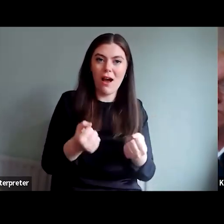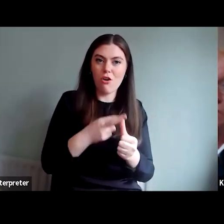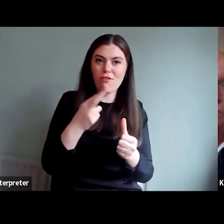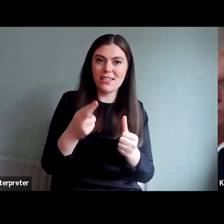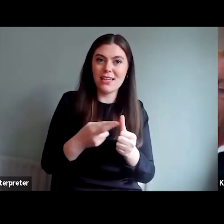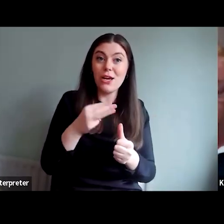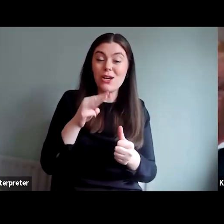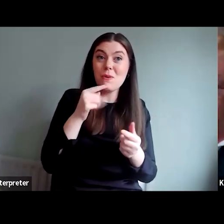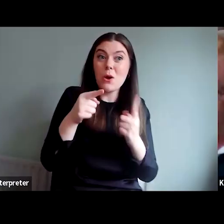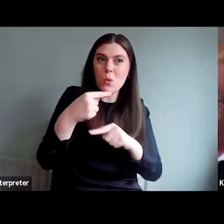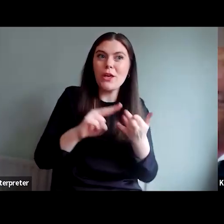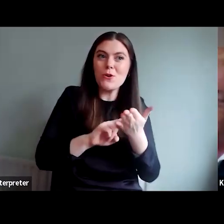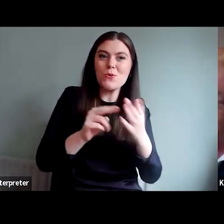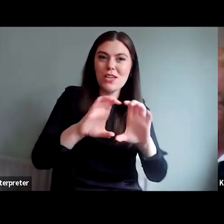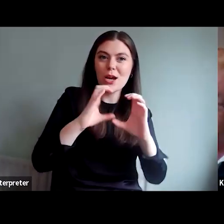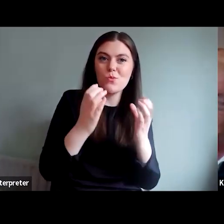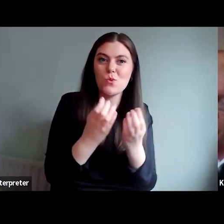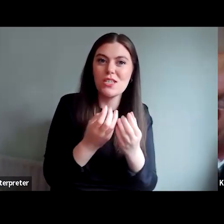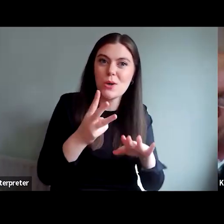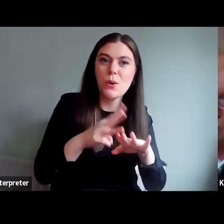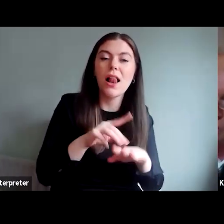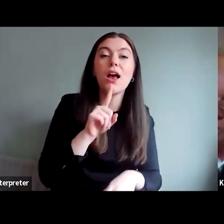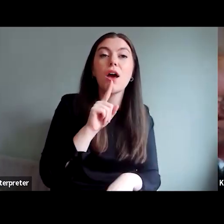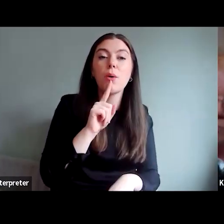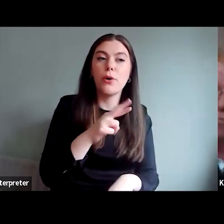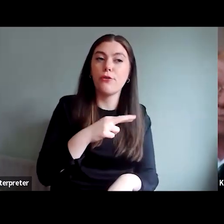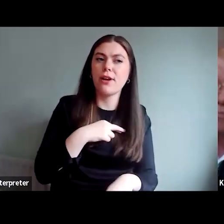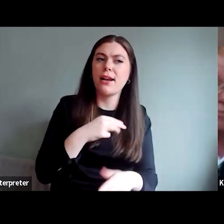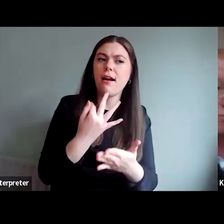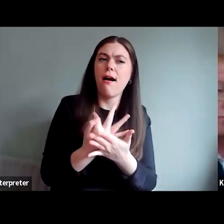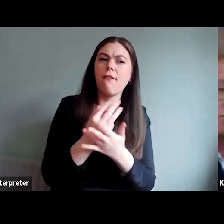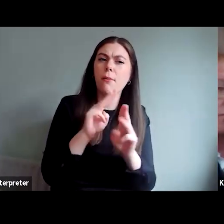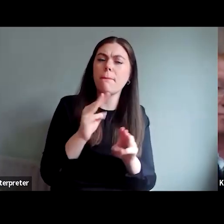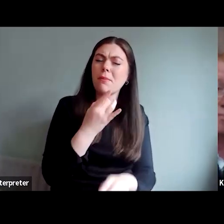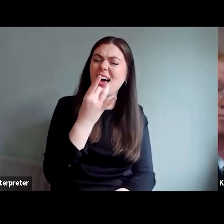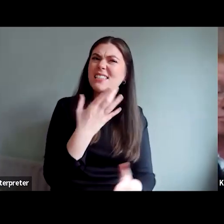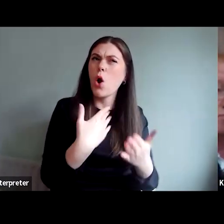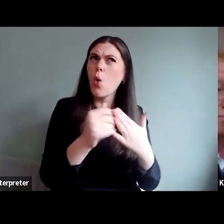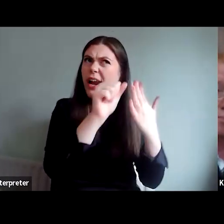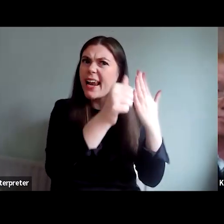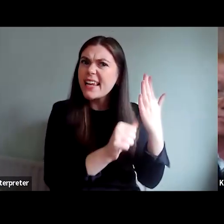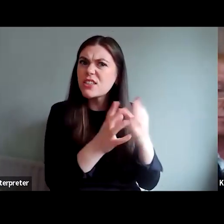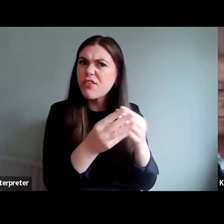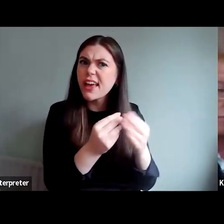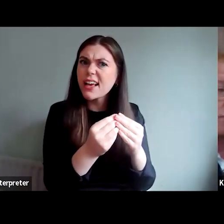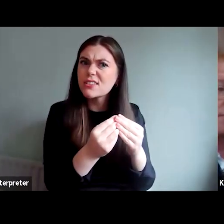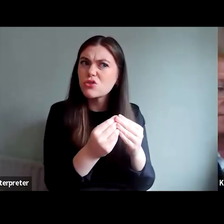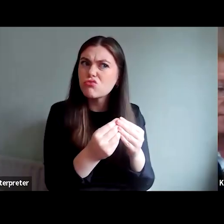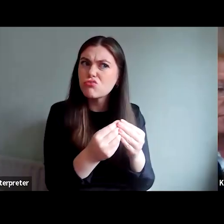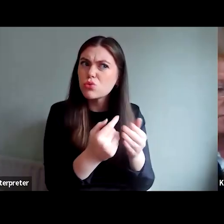we do get asked two questions a lot. What list did you use of items, and how long did the boycott go